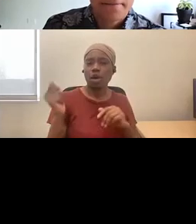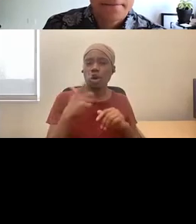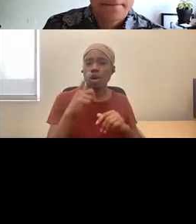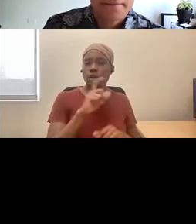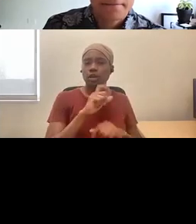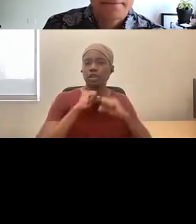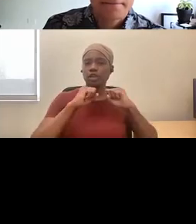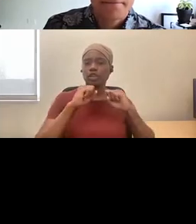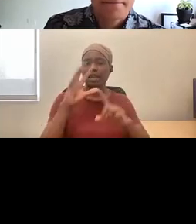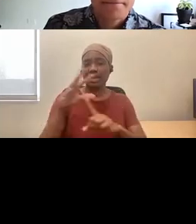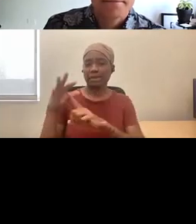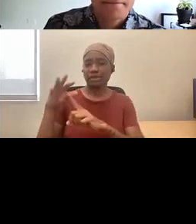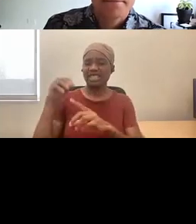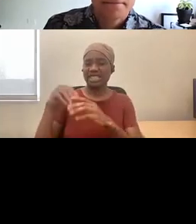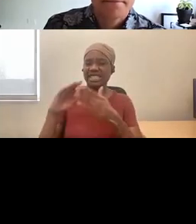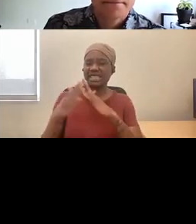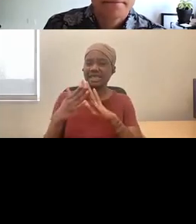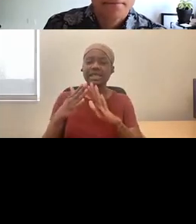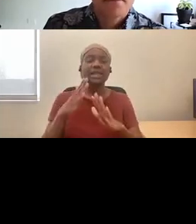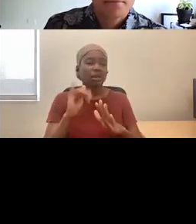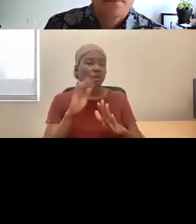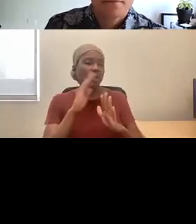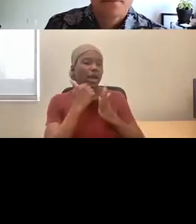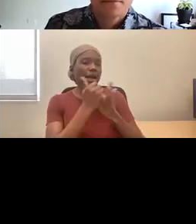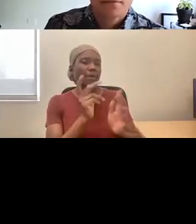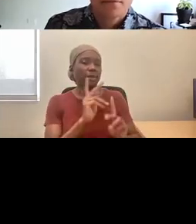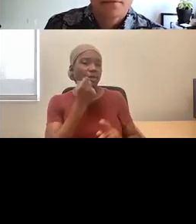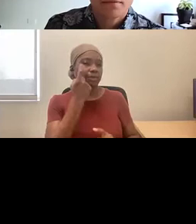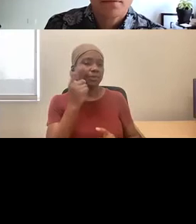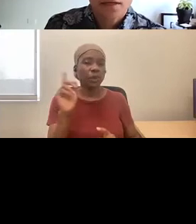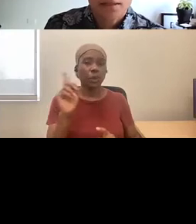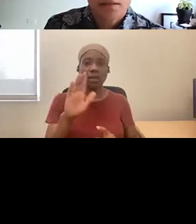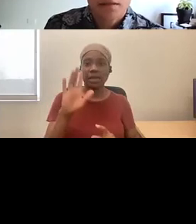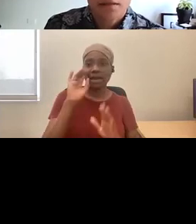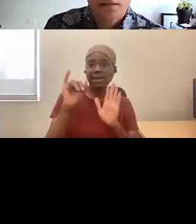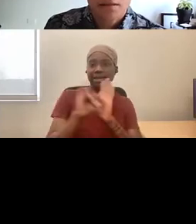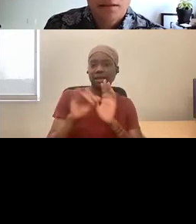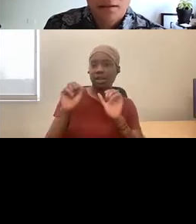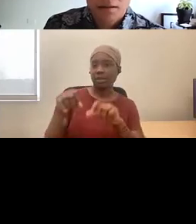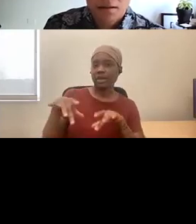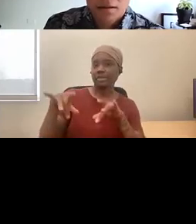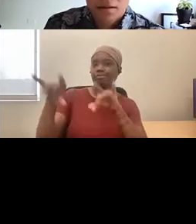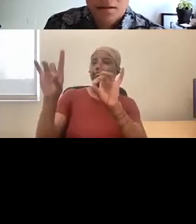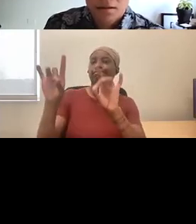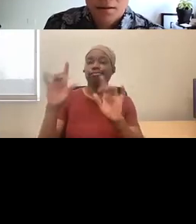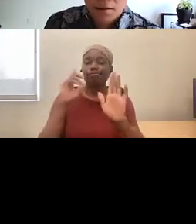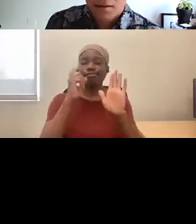people to understand like where their identity might be picked up. Nice.